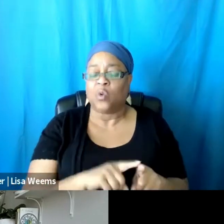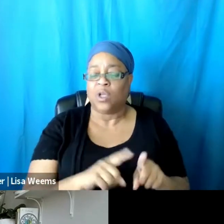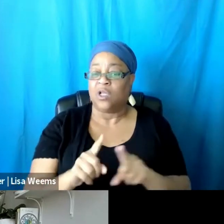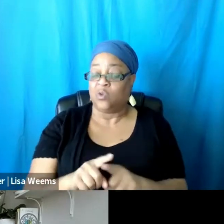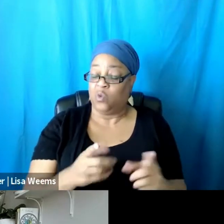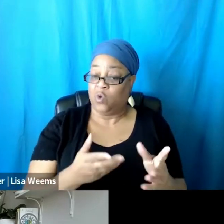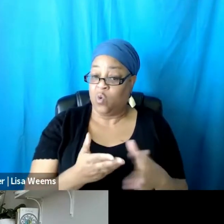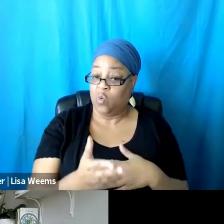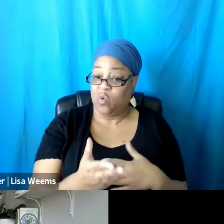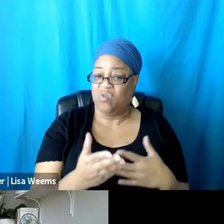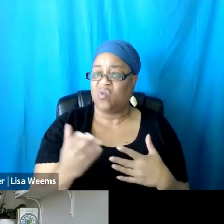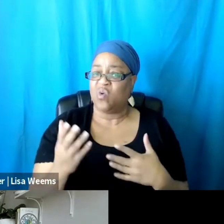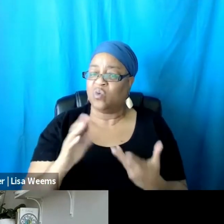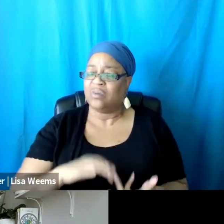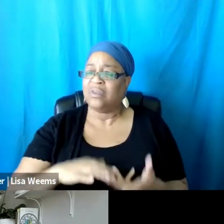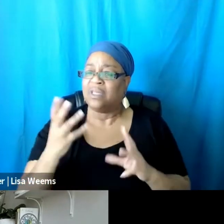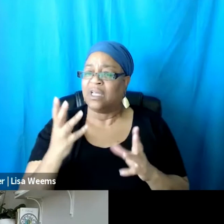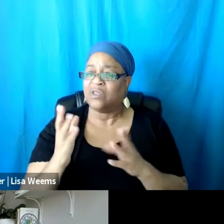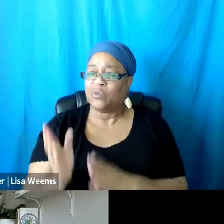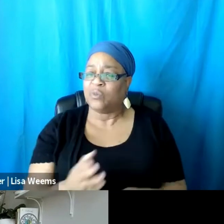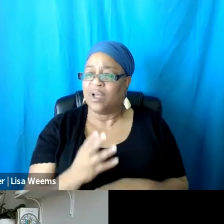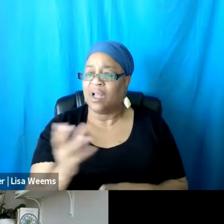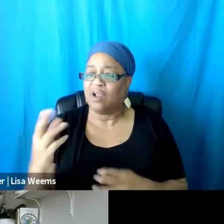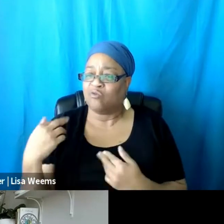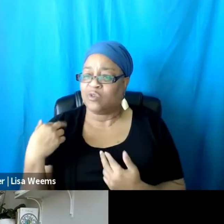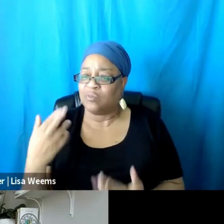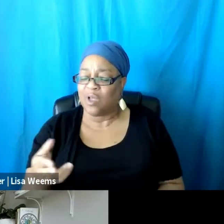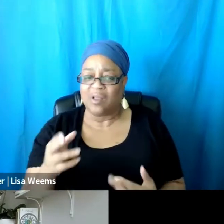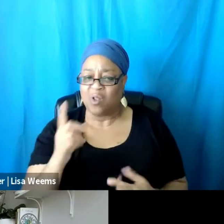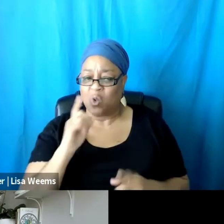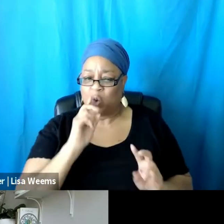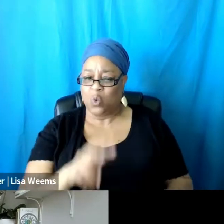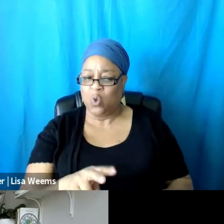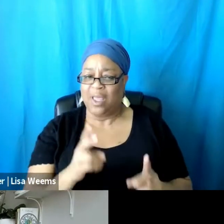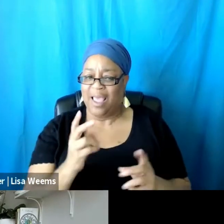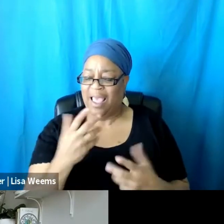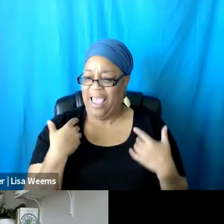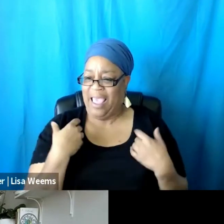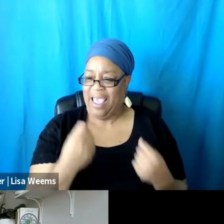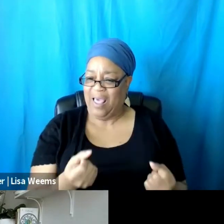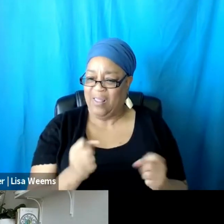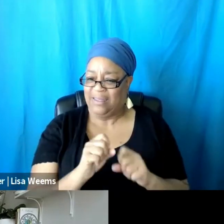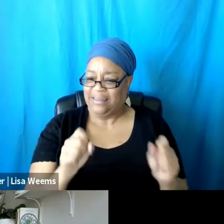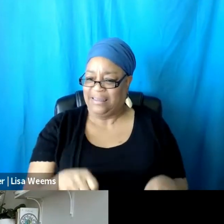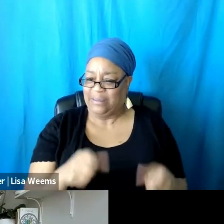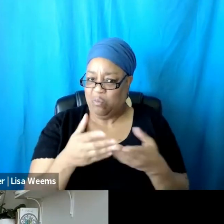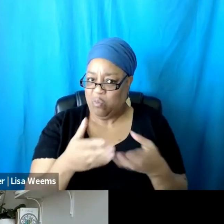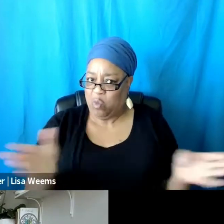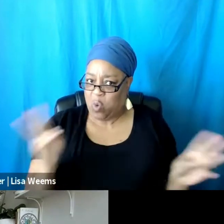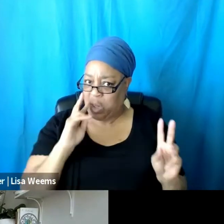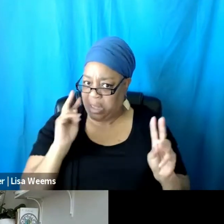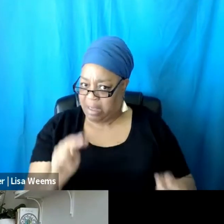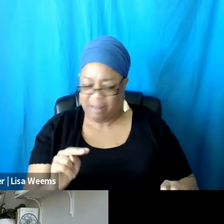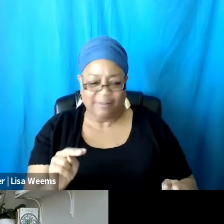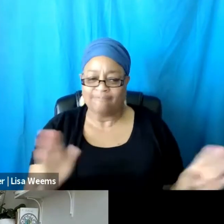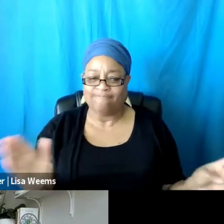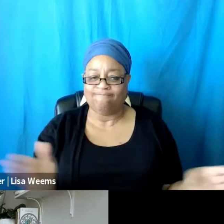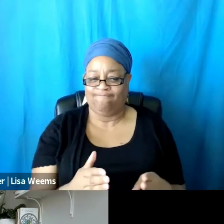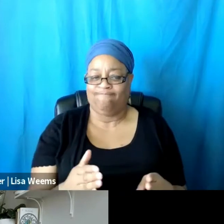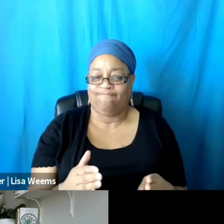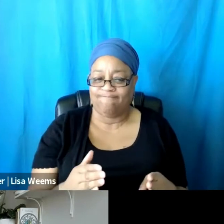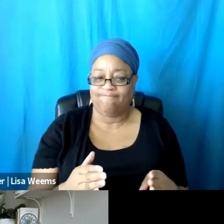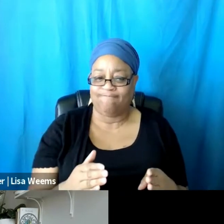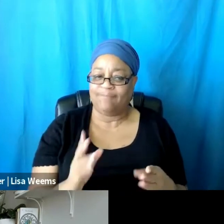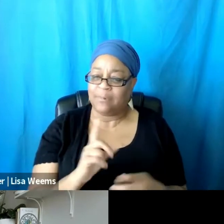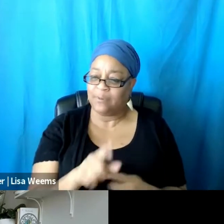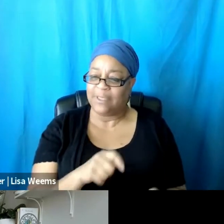response, not looking at health or health systems broadly, but really specifically thinking through the capabilities, the relationships,